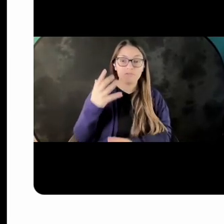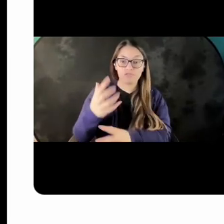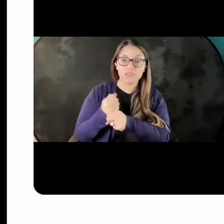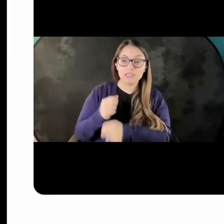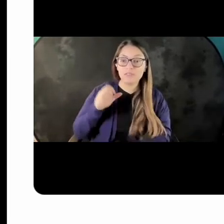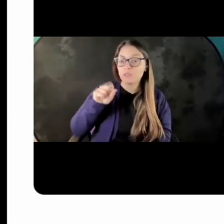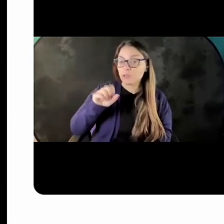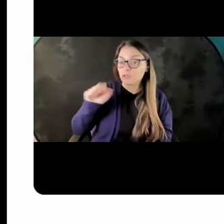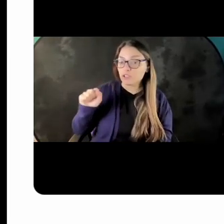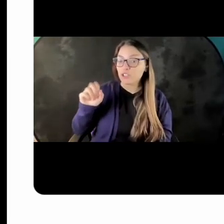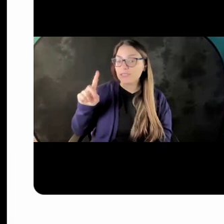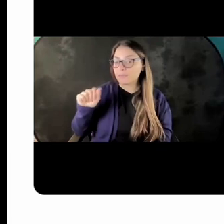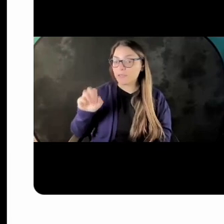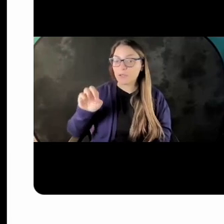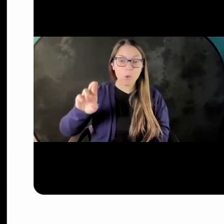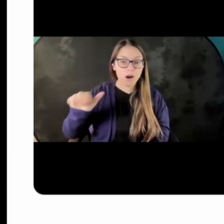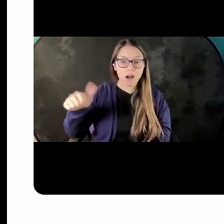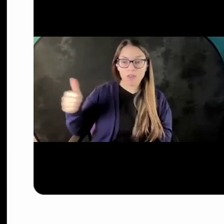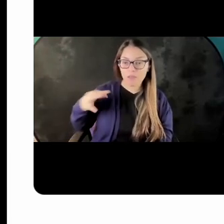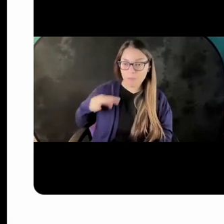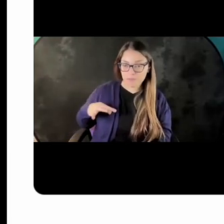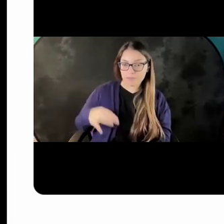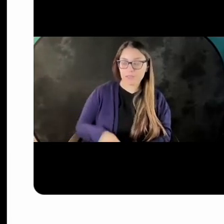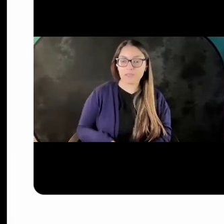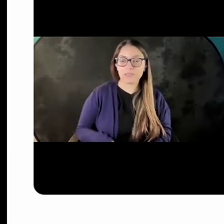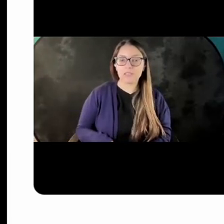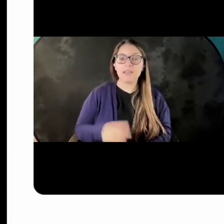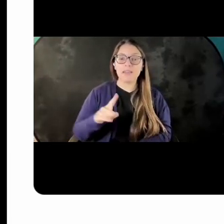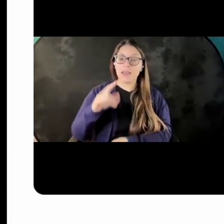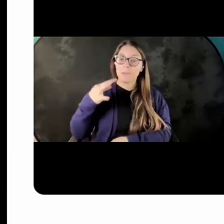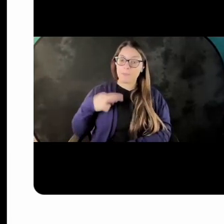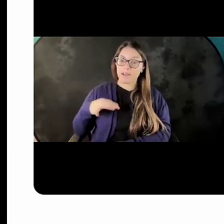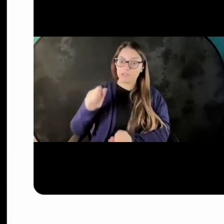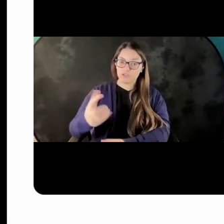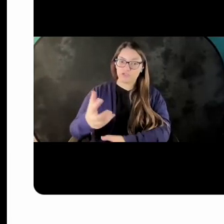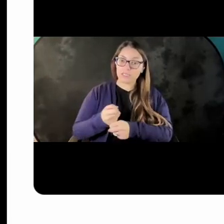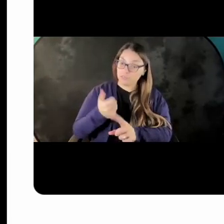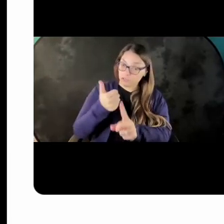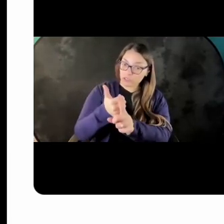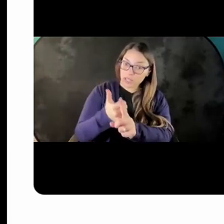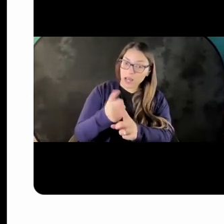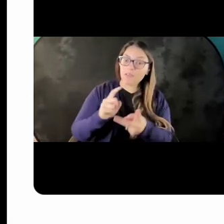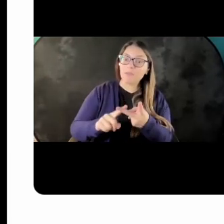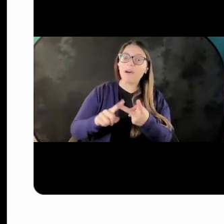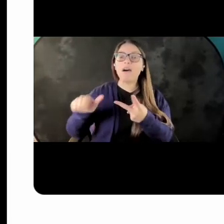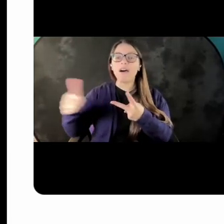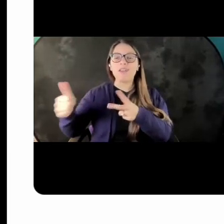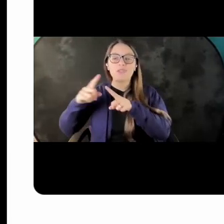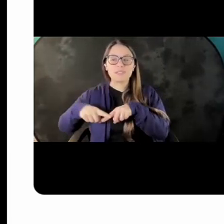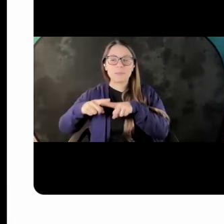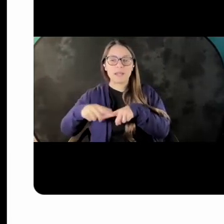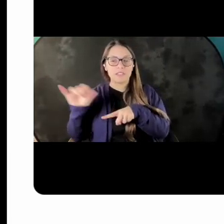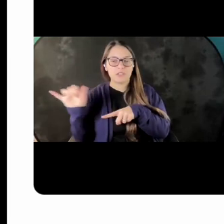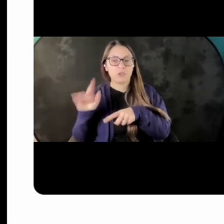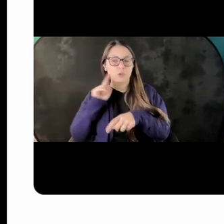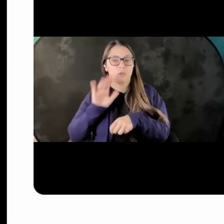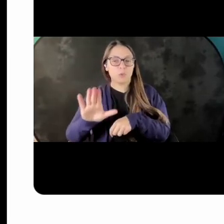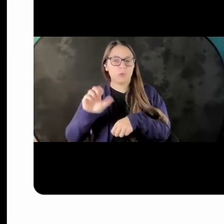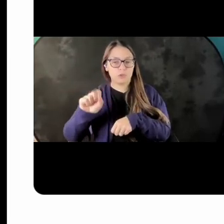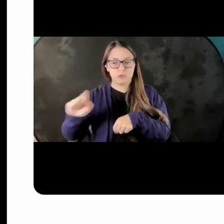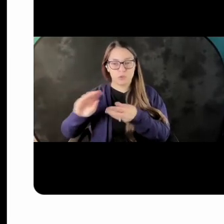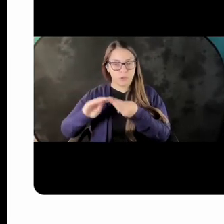benefit. And that's a benefit received not only by yourself, but it could be received by other dependents under your Social Security